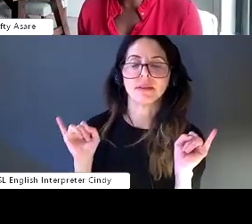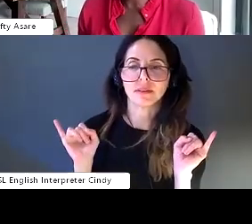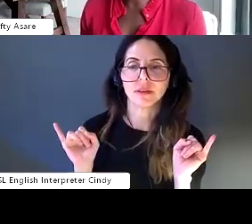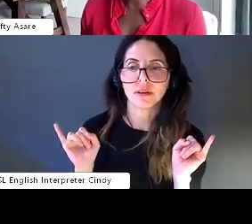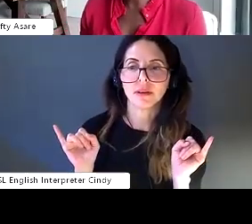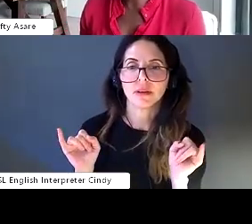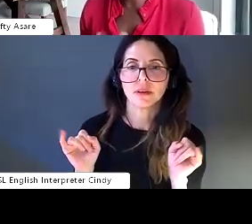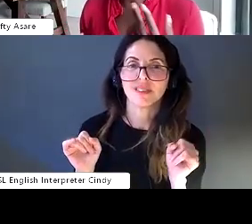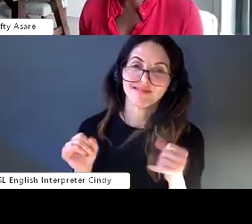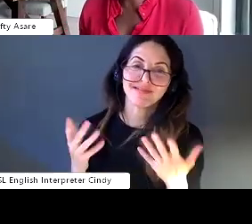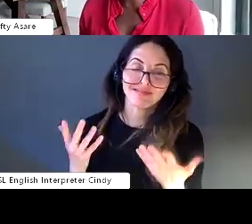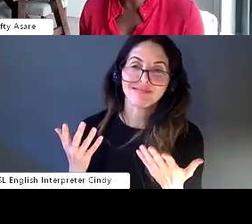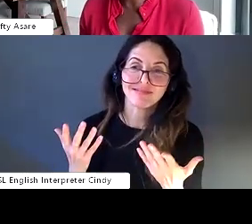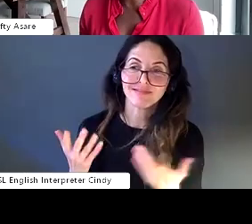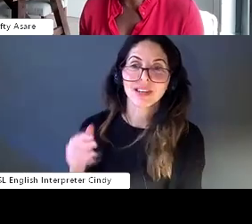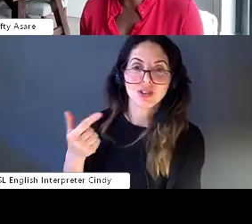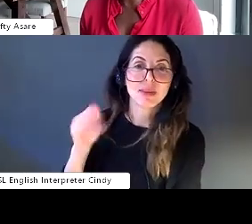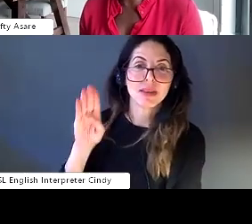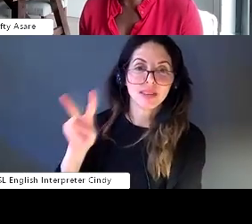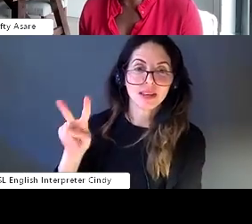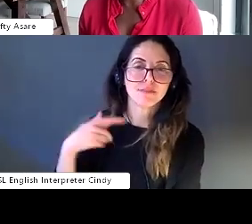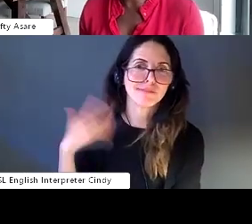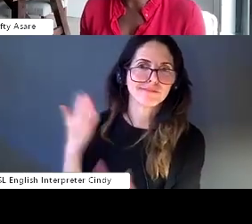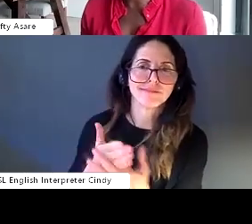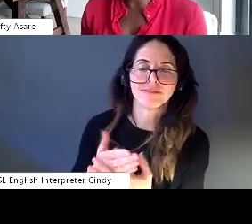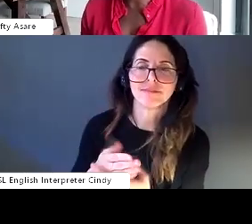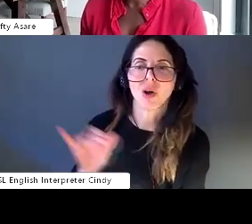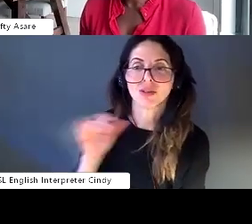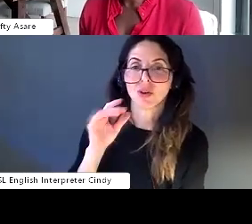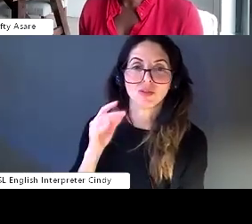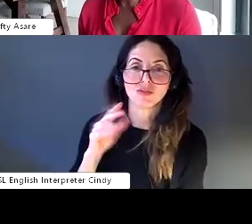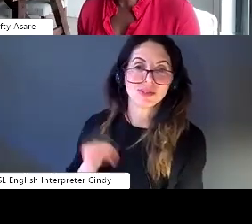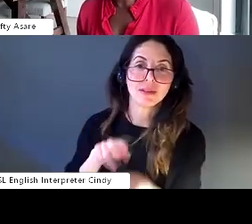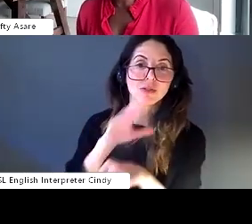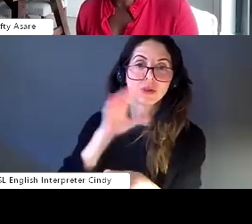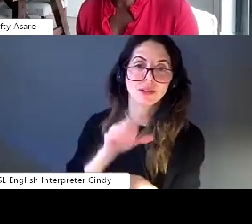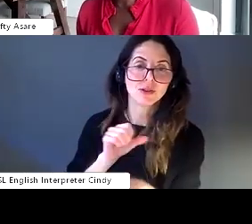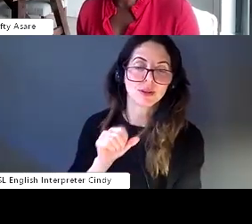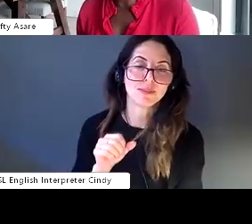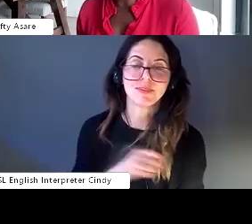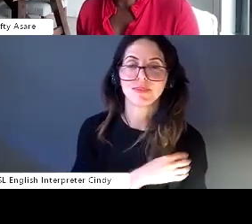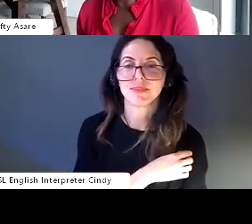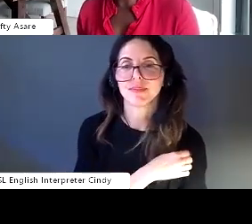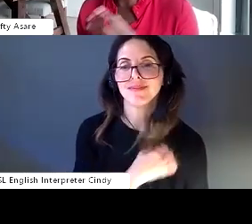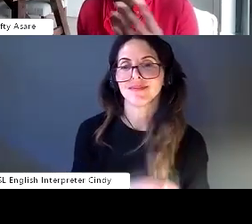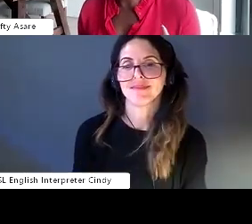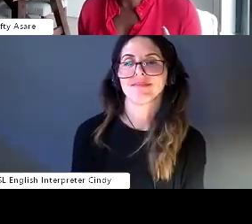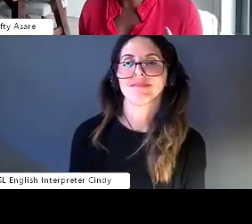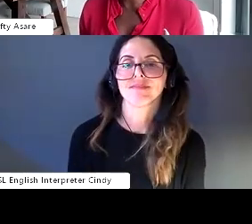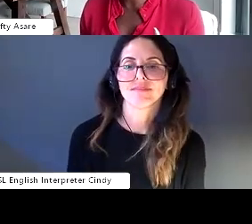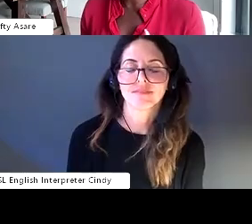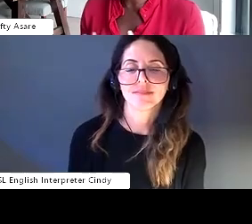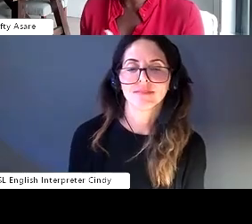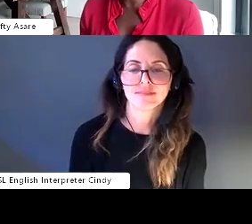severely infringed upon in gender-based violence as well as in aging. And so we've, I think, mentioned in